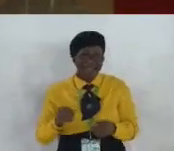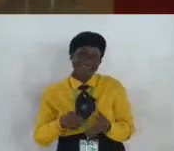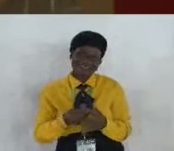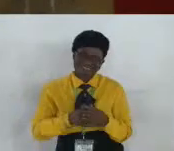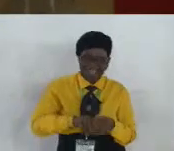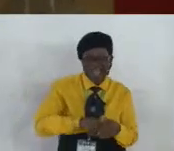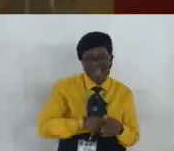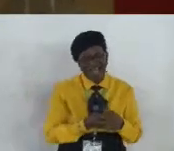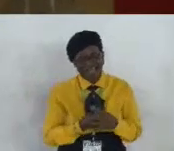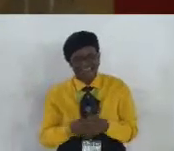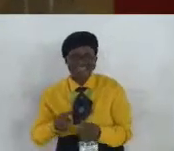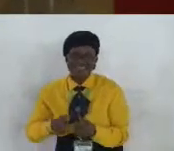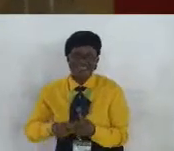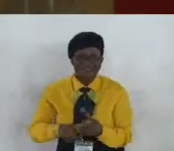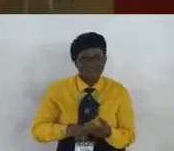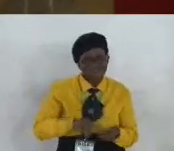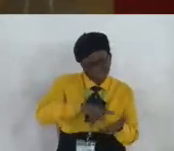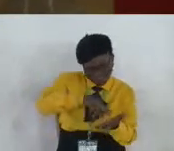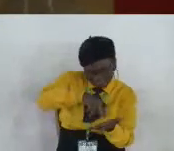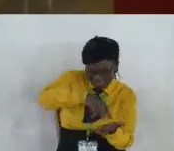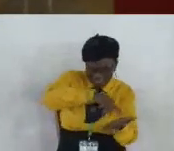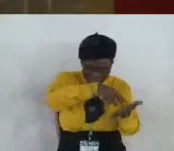begin to dance.